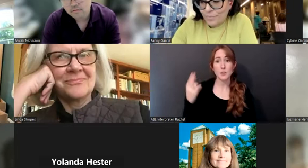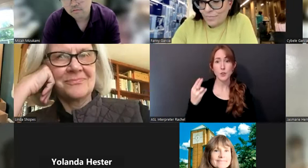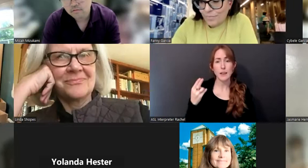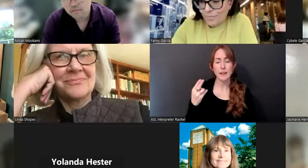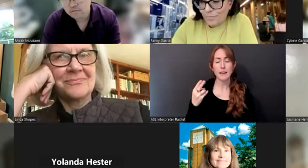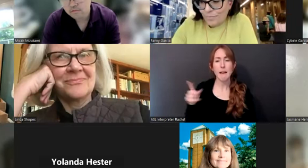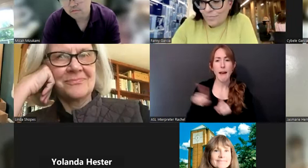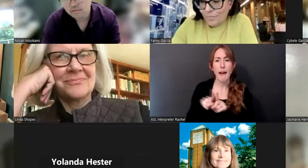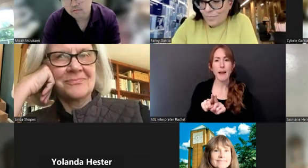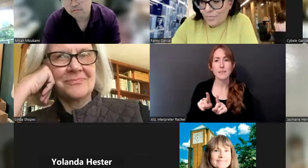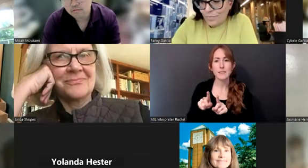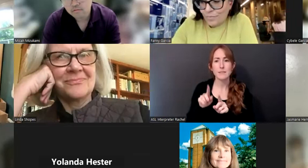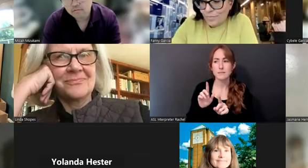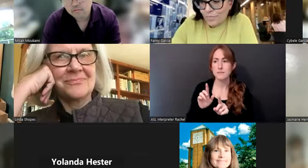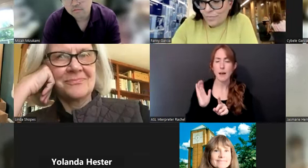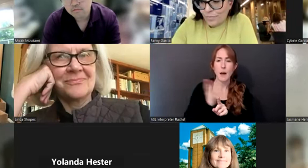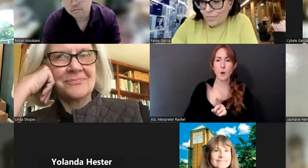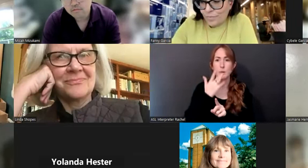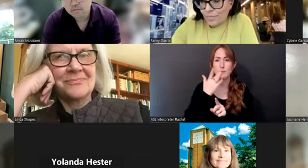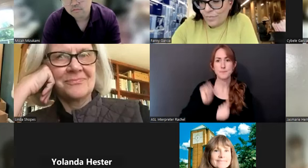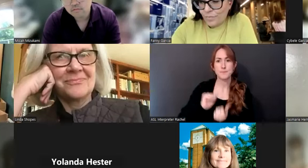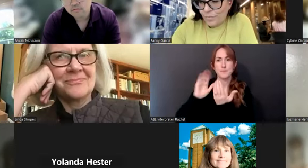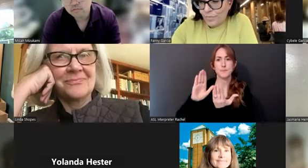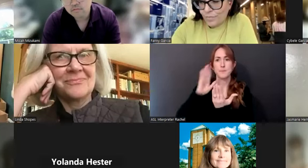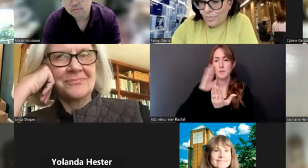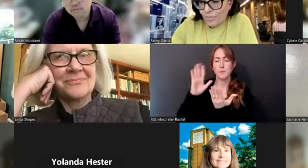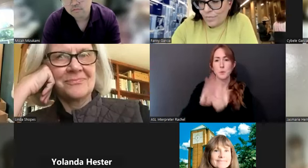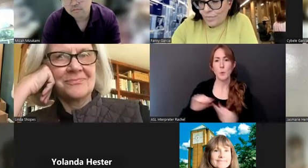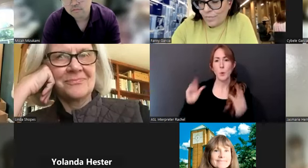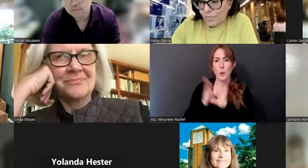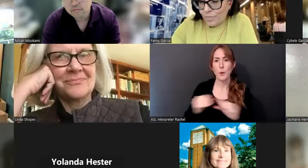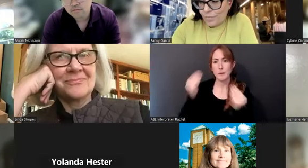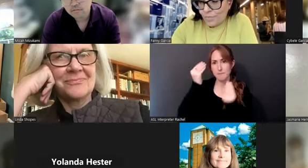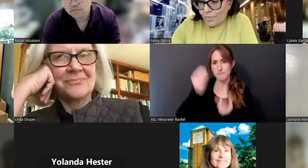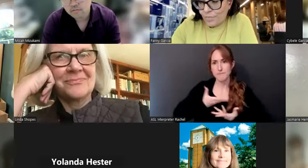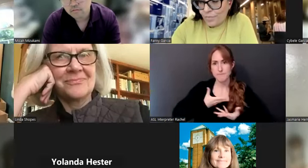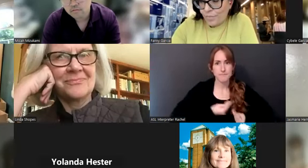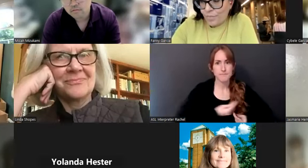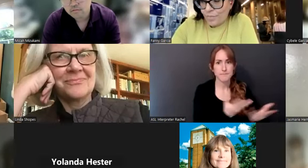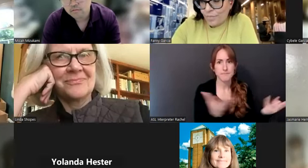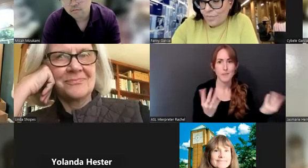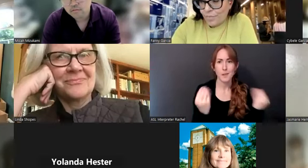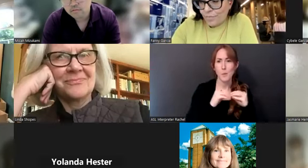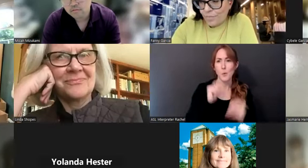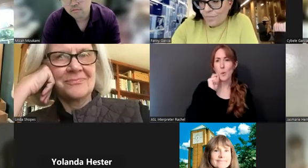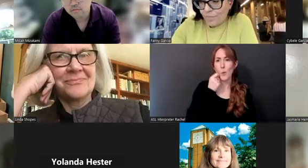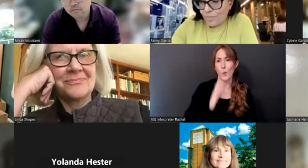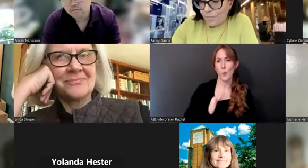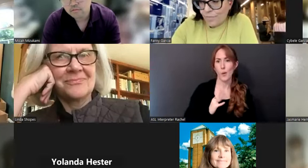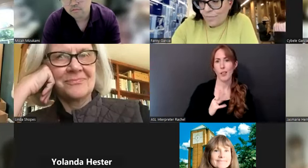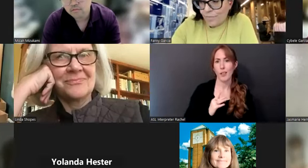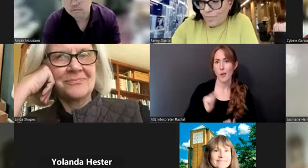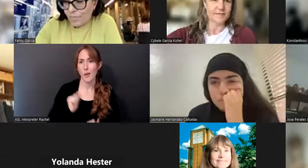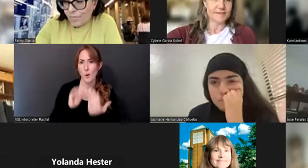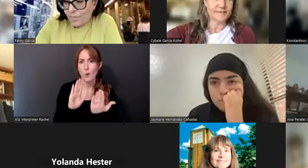we, we archive and, and distribute because it's a cool, cooler medium than what we're surrounded by